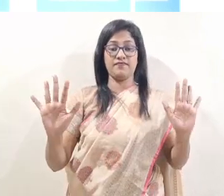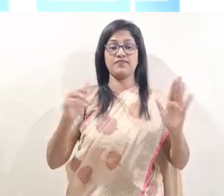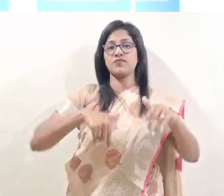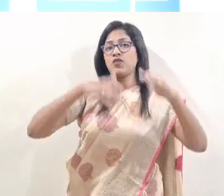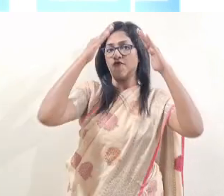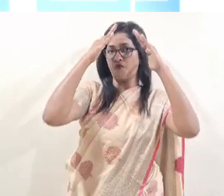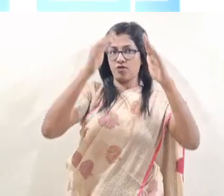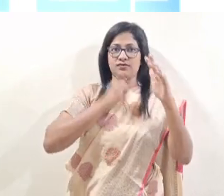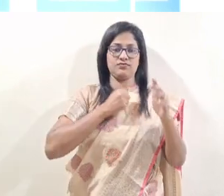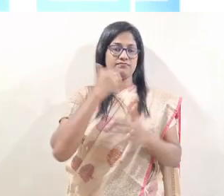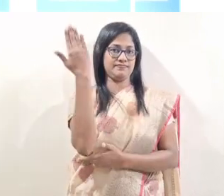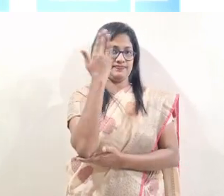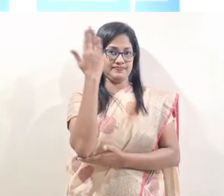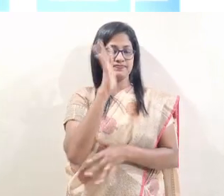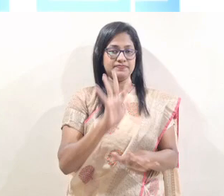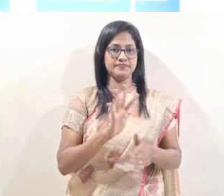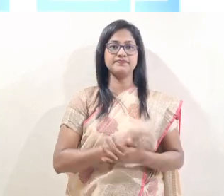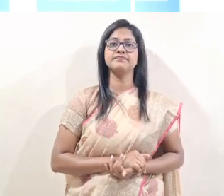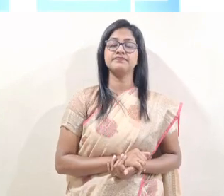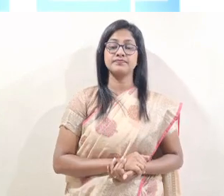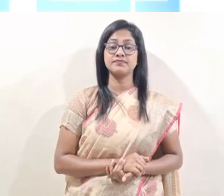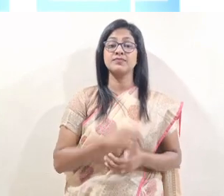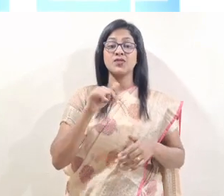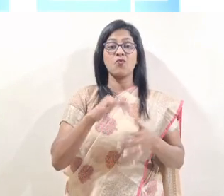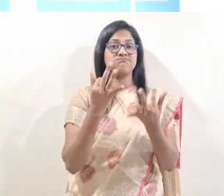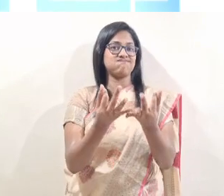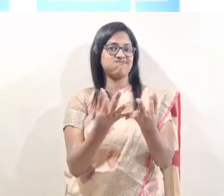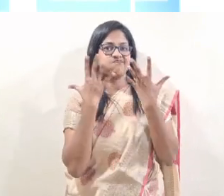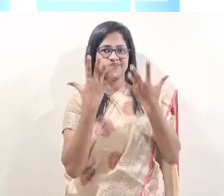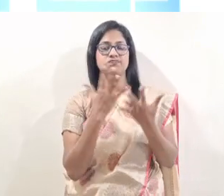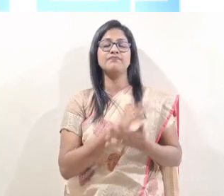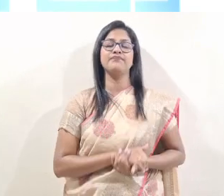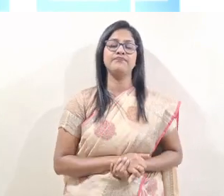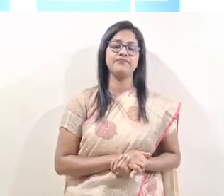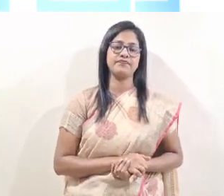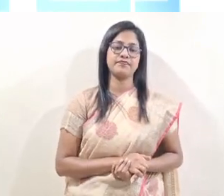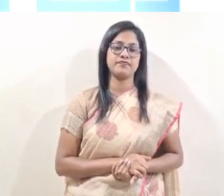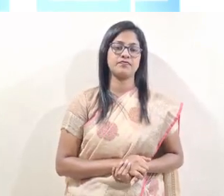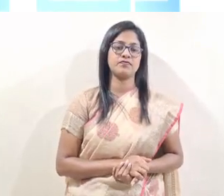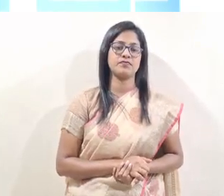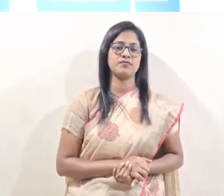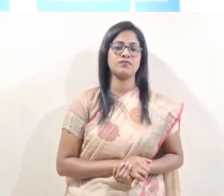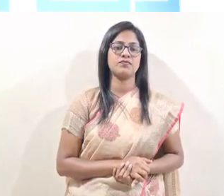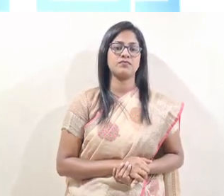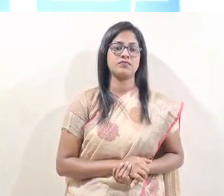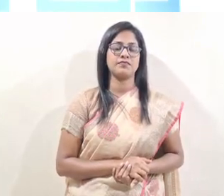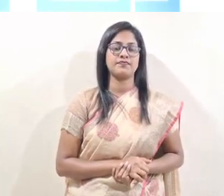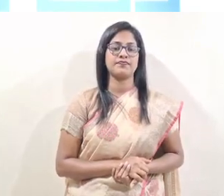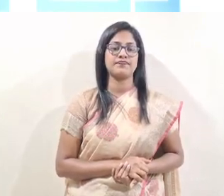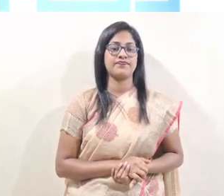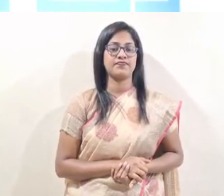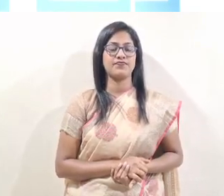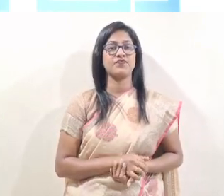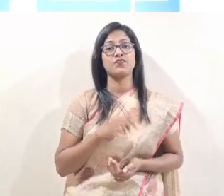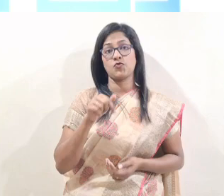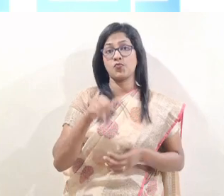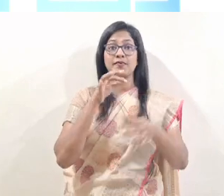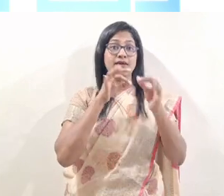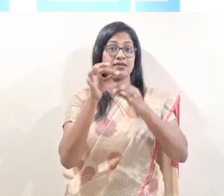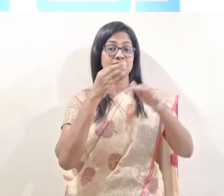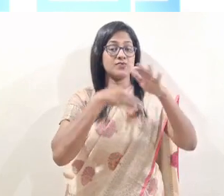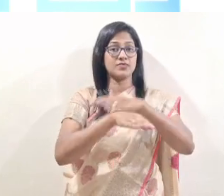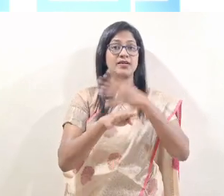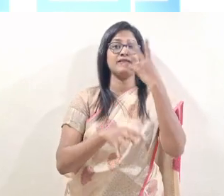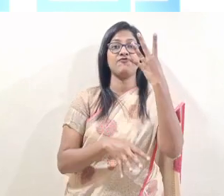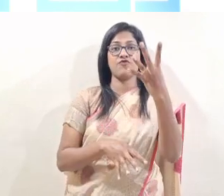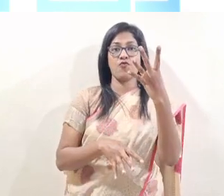focus of my presentation. Now, resilience, we can define this. There are 4